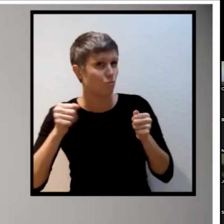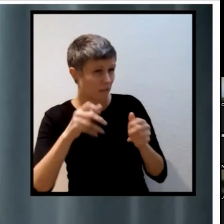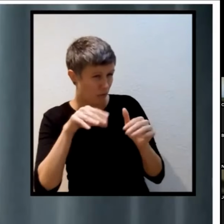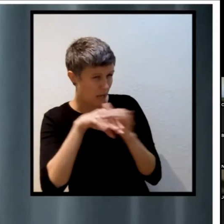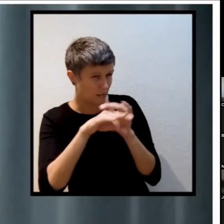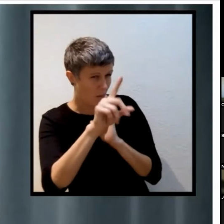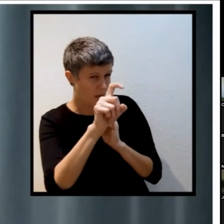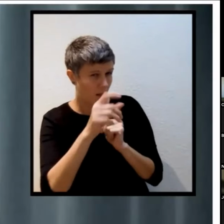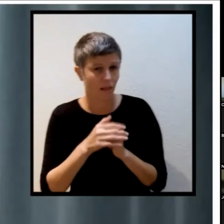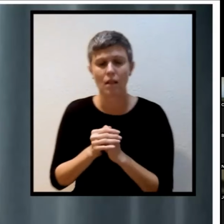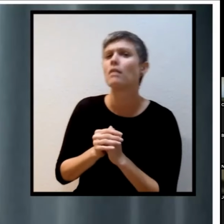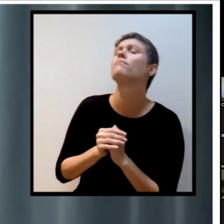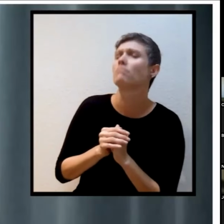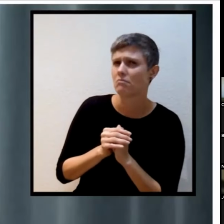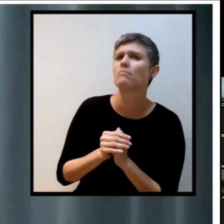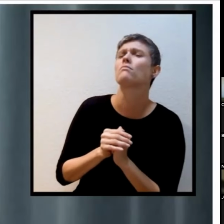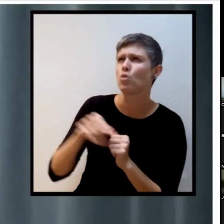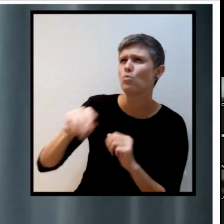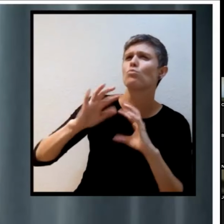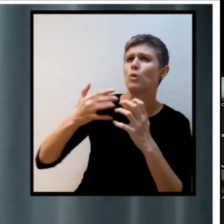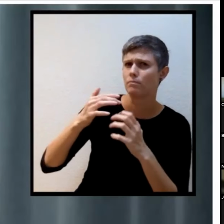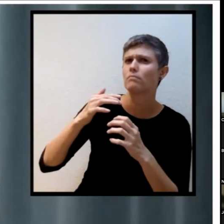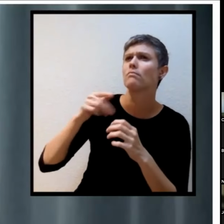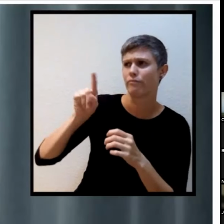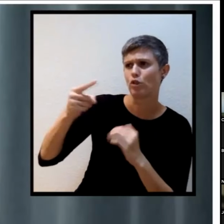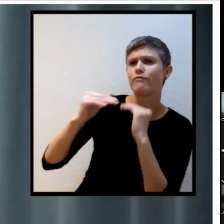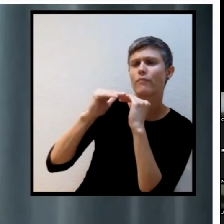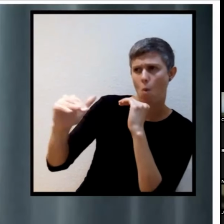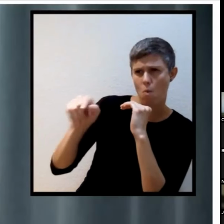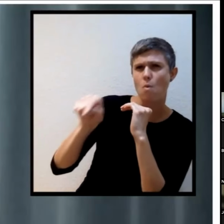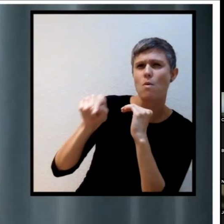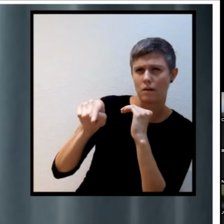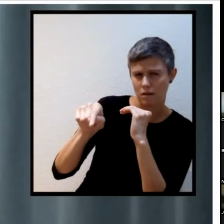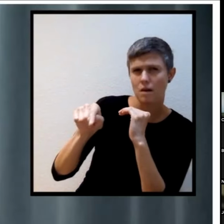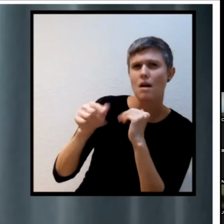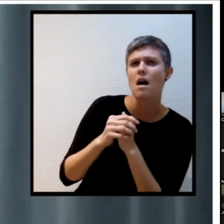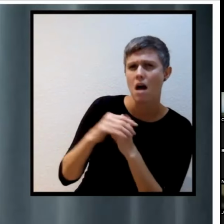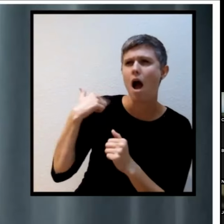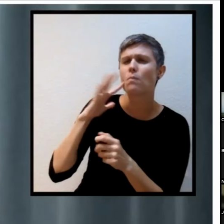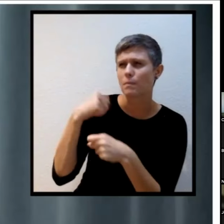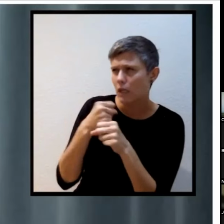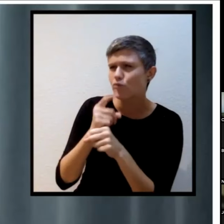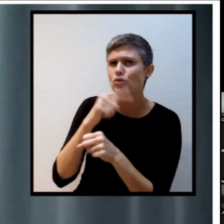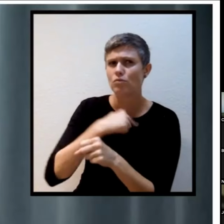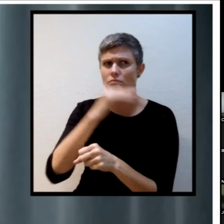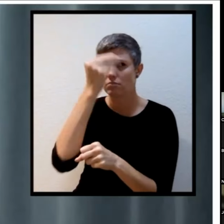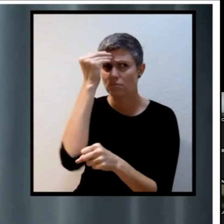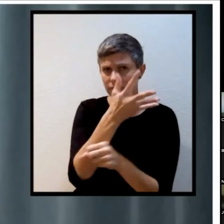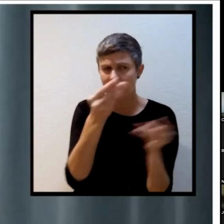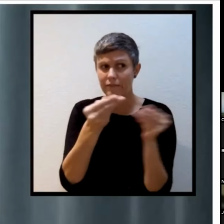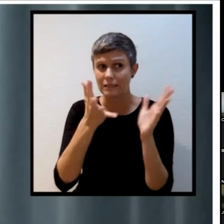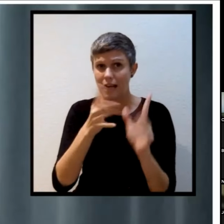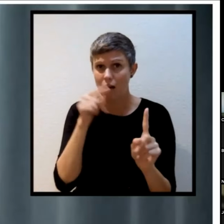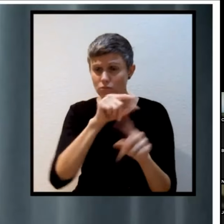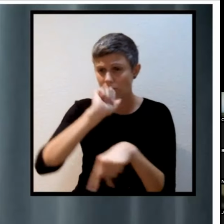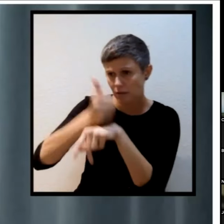accessible? Yes, our group is held on an accessible room on the first floor. I'll make sure to tell the facilitator to set up the room